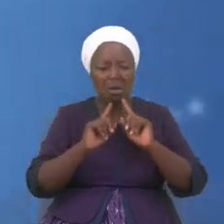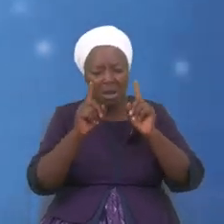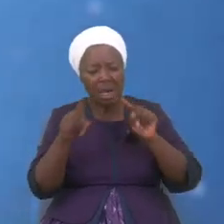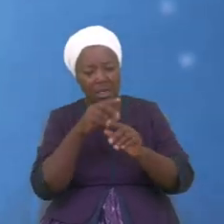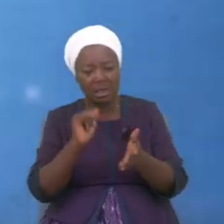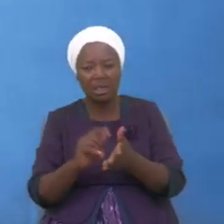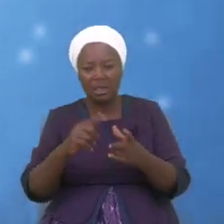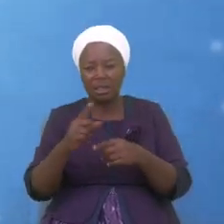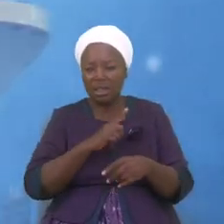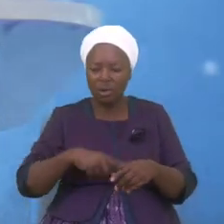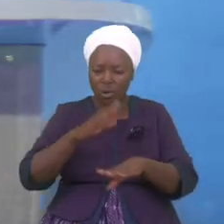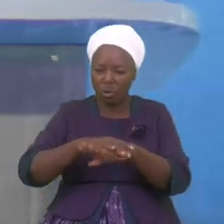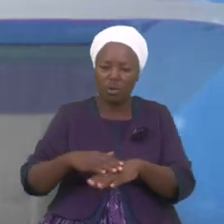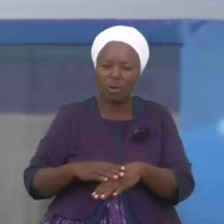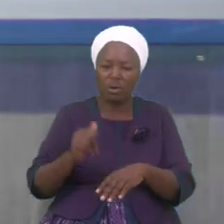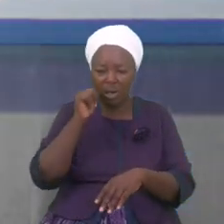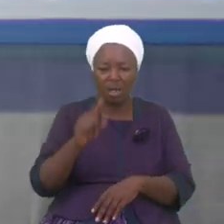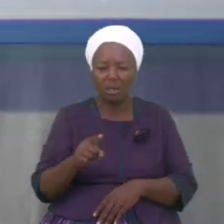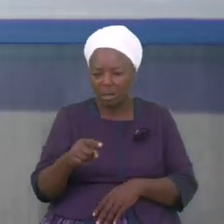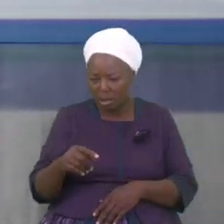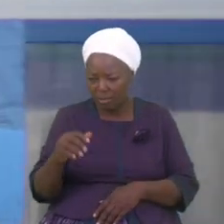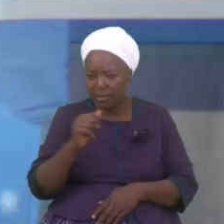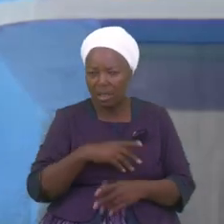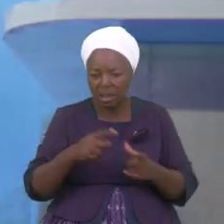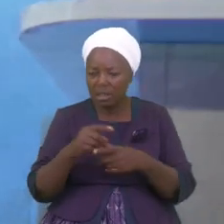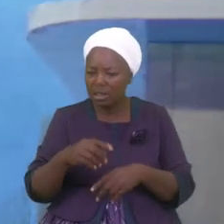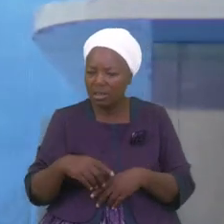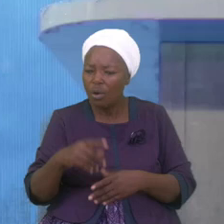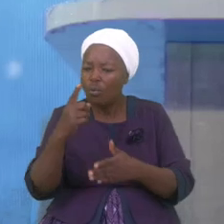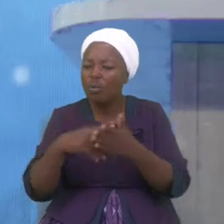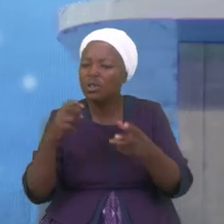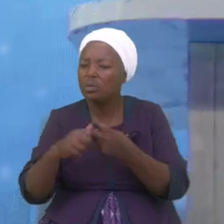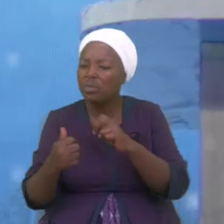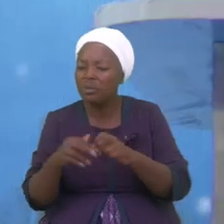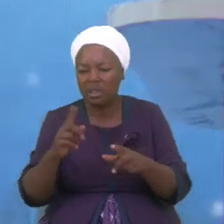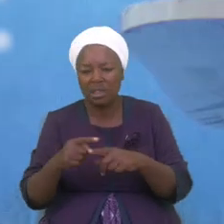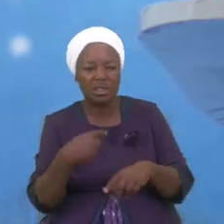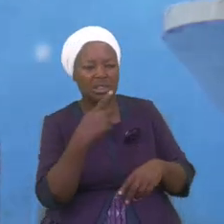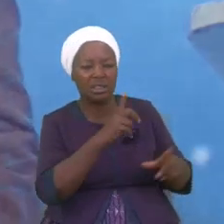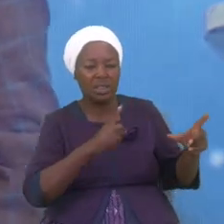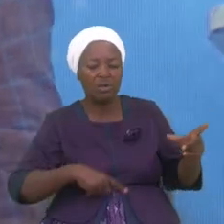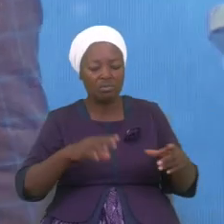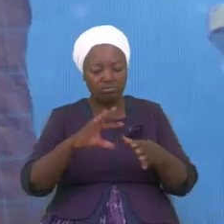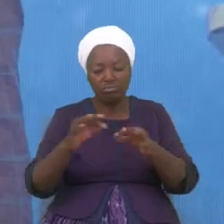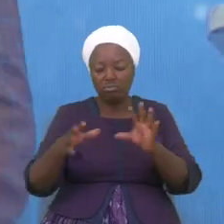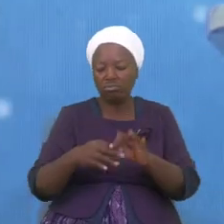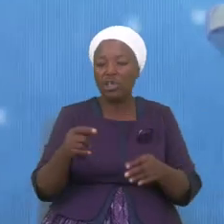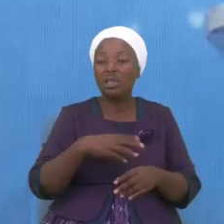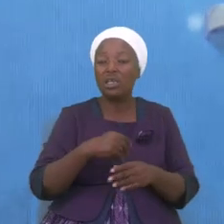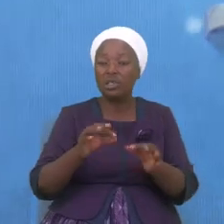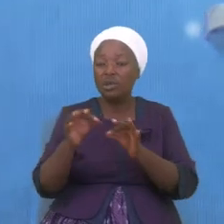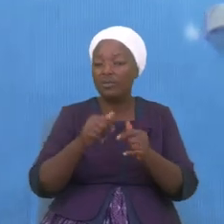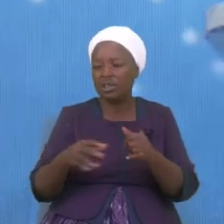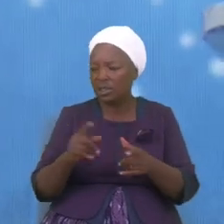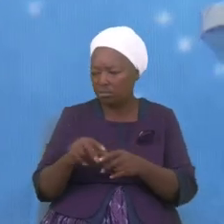said, Hagar, what's the problem? And then she narrated the problem. The Lord said, look there. Very